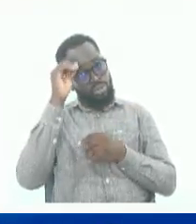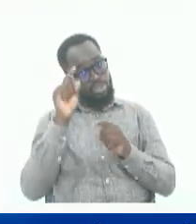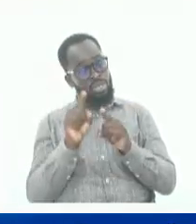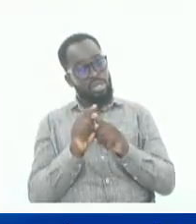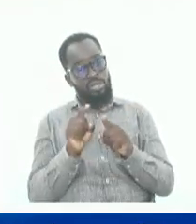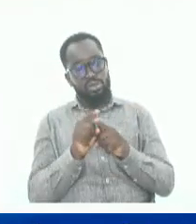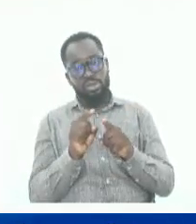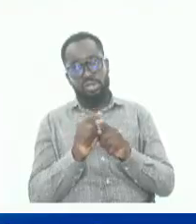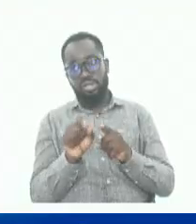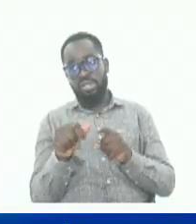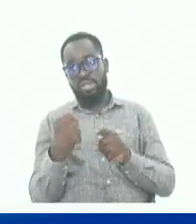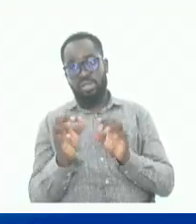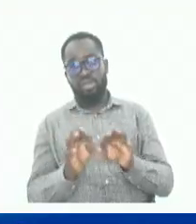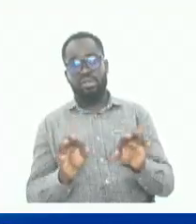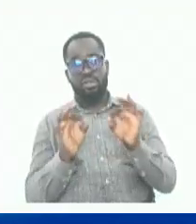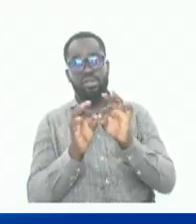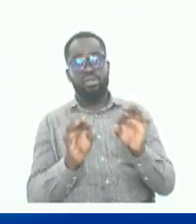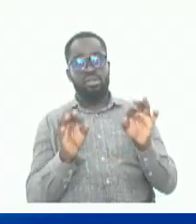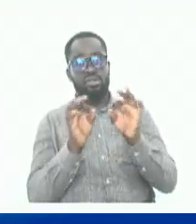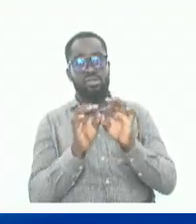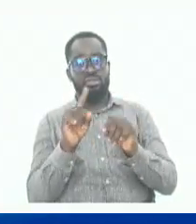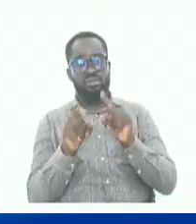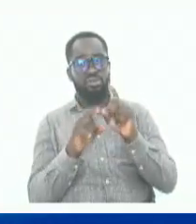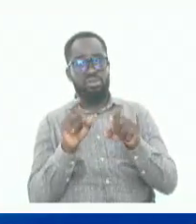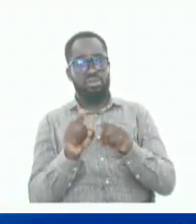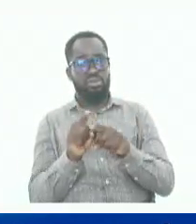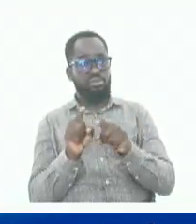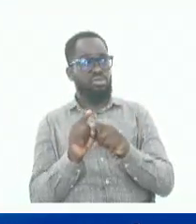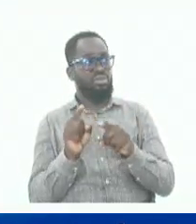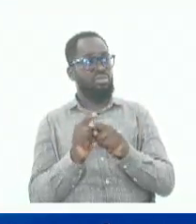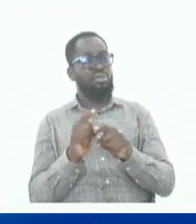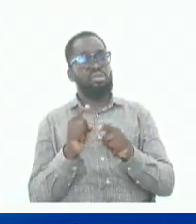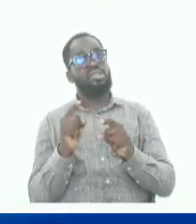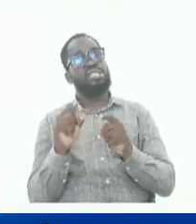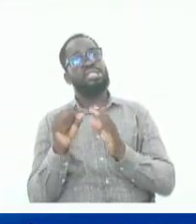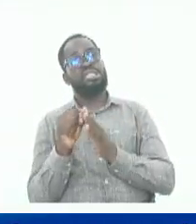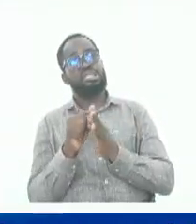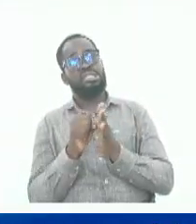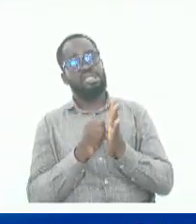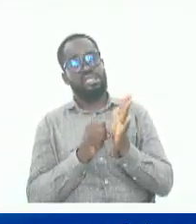as other relevant portions of the audited financial statements.